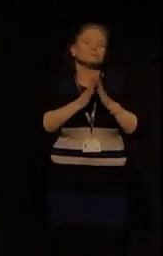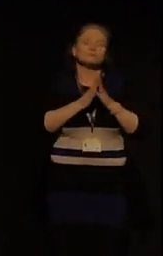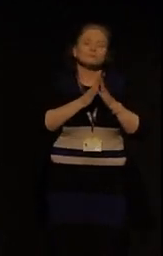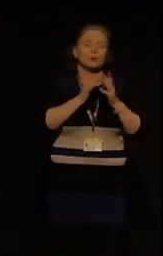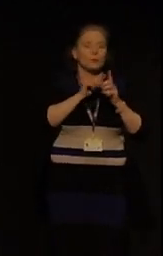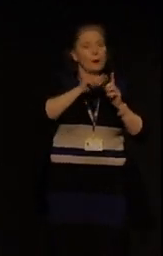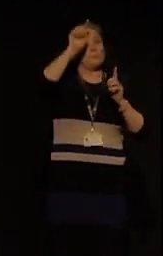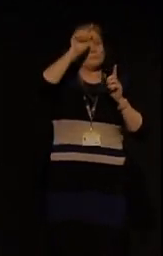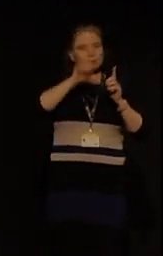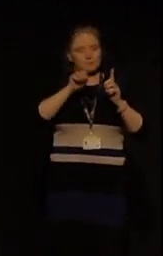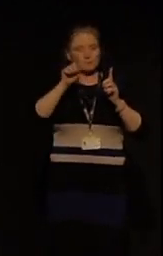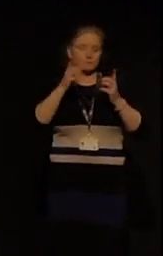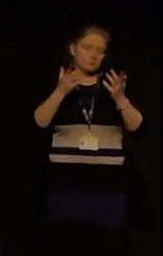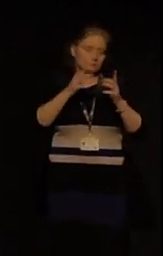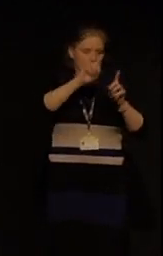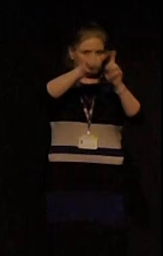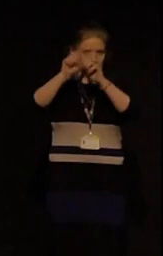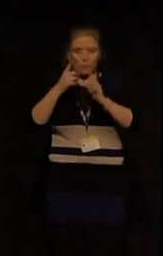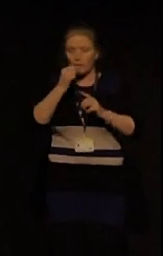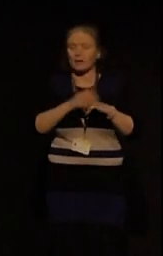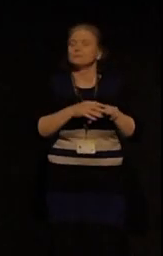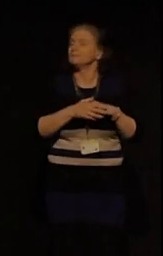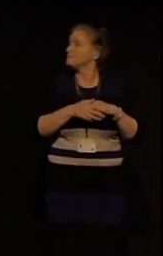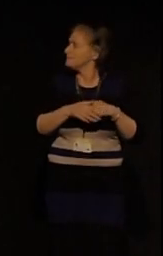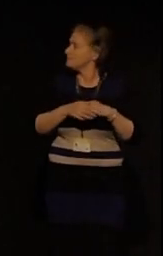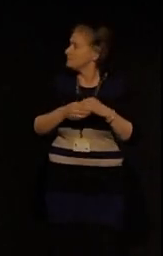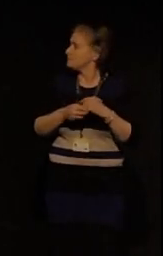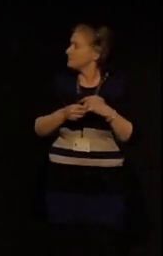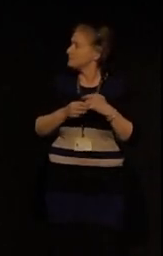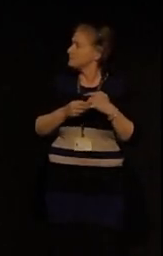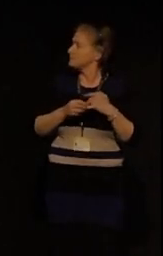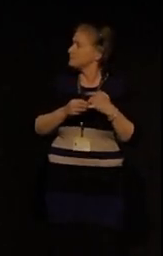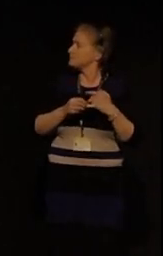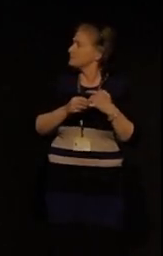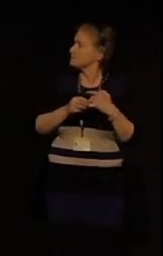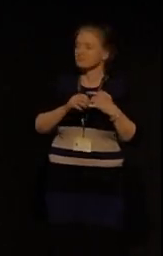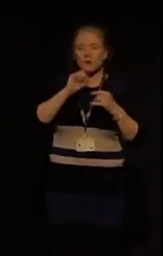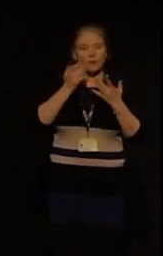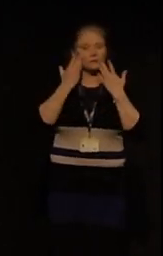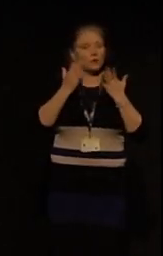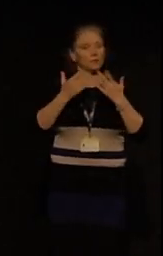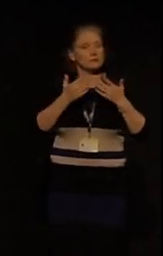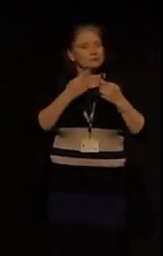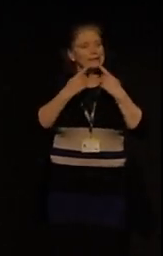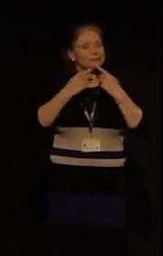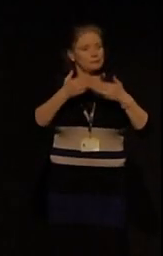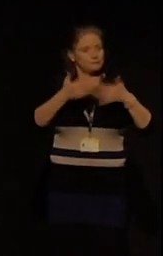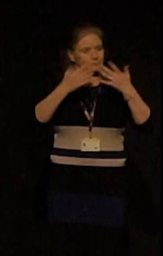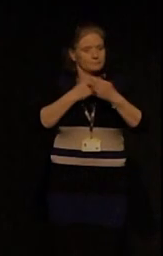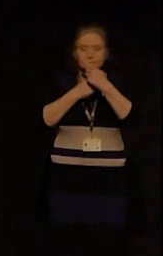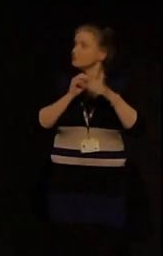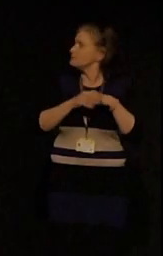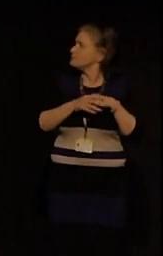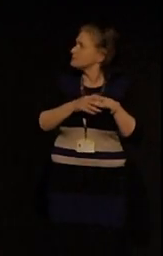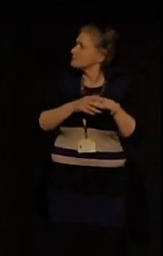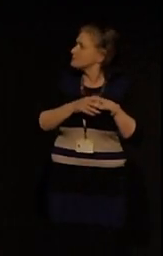spike discharges, or you can record the local field potentials. I'm just going to show you the data from the local field potential. Now I'm going to